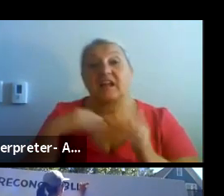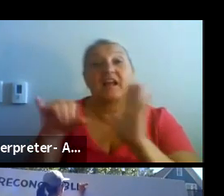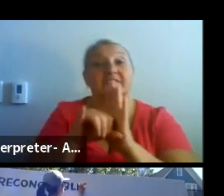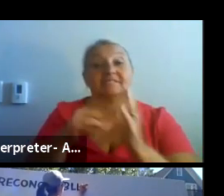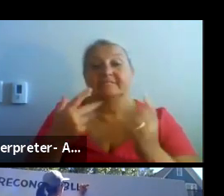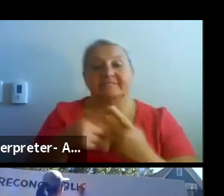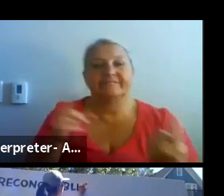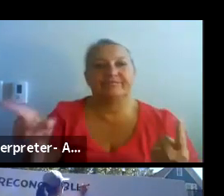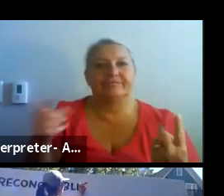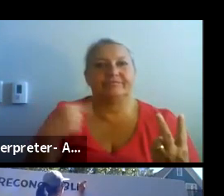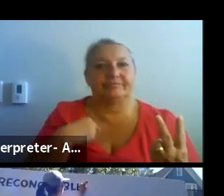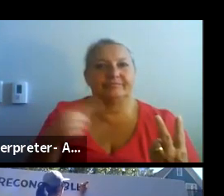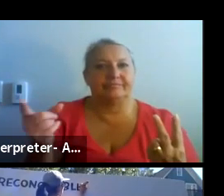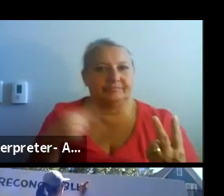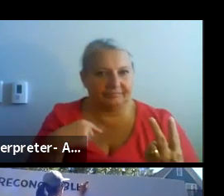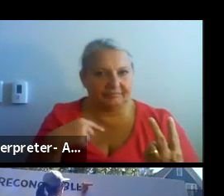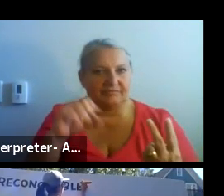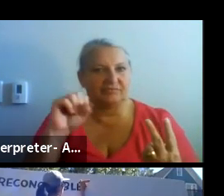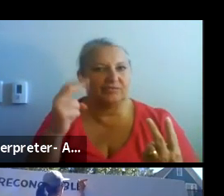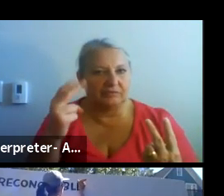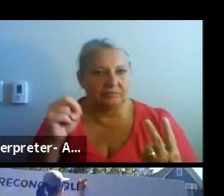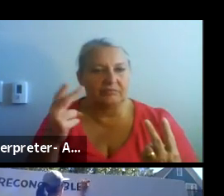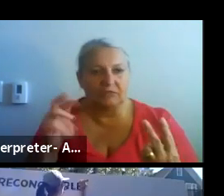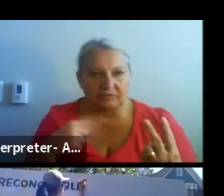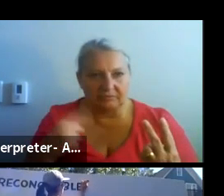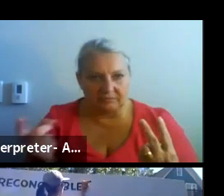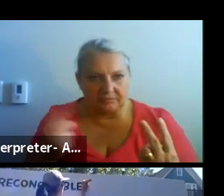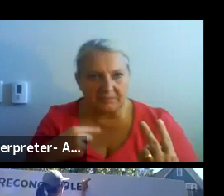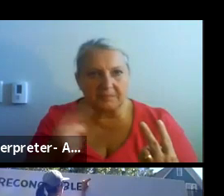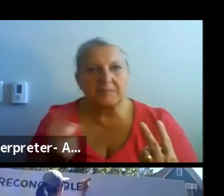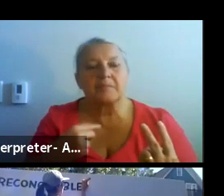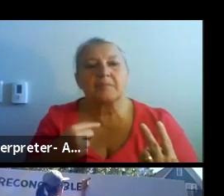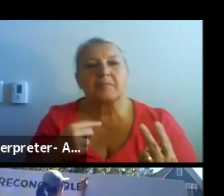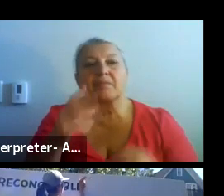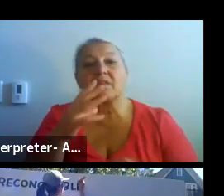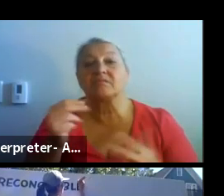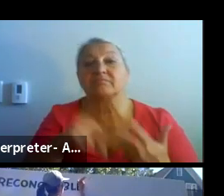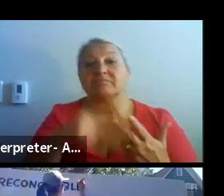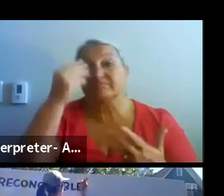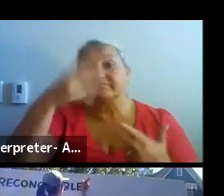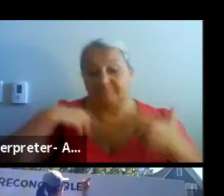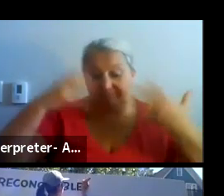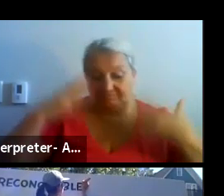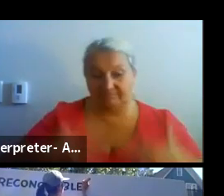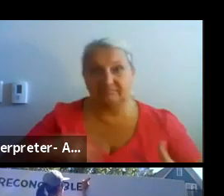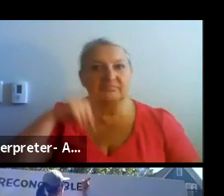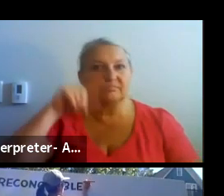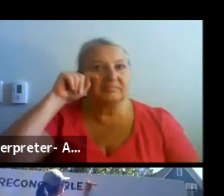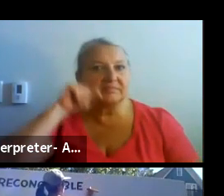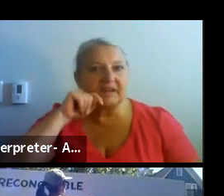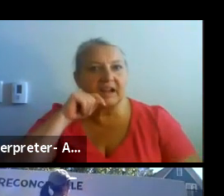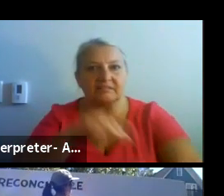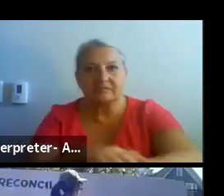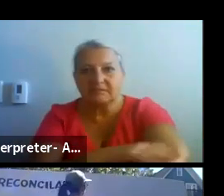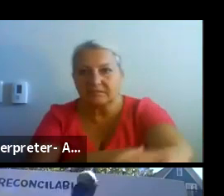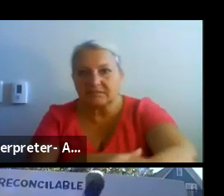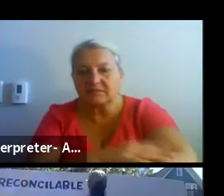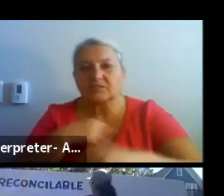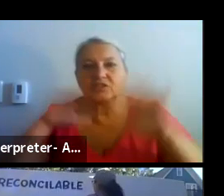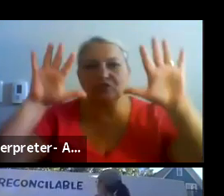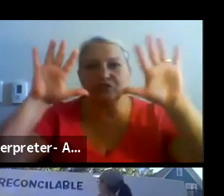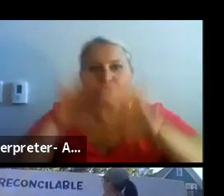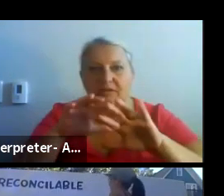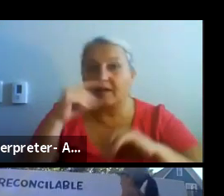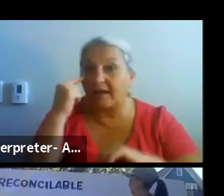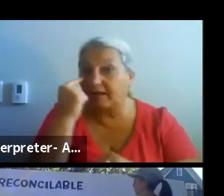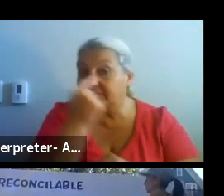her, and my physical description, I have tan skin, I have dark brown